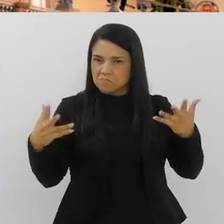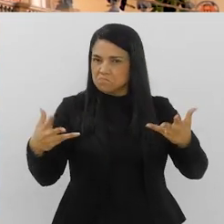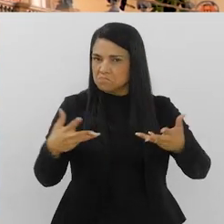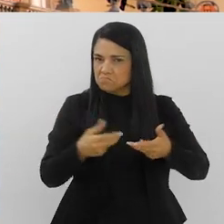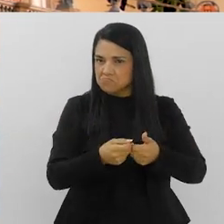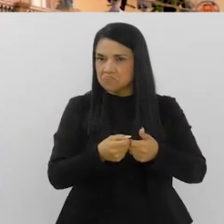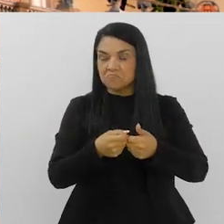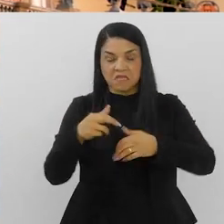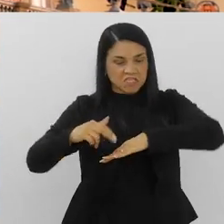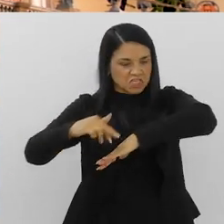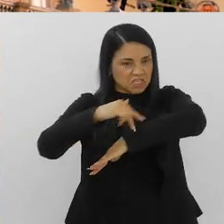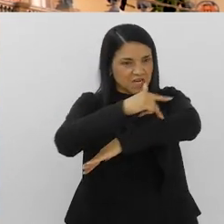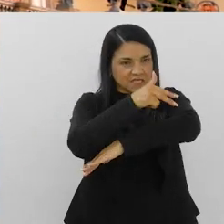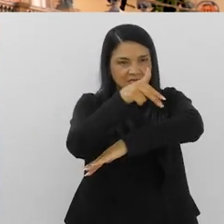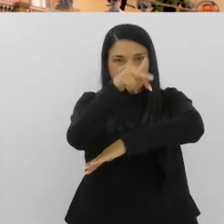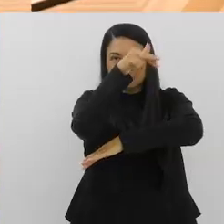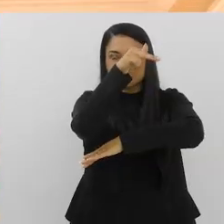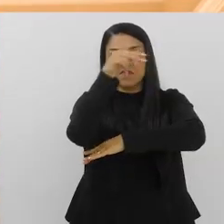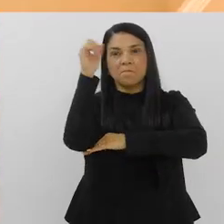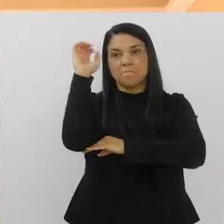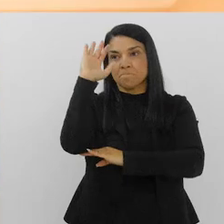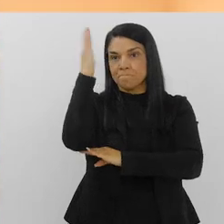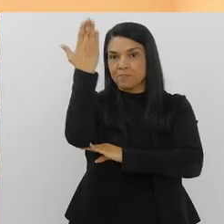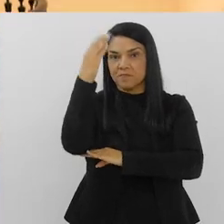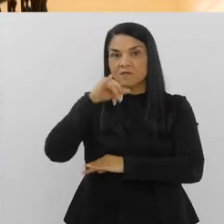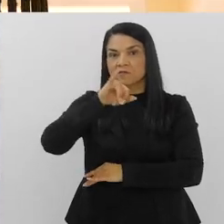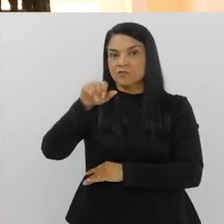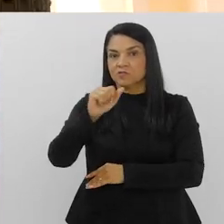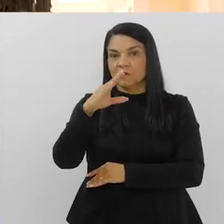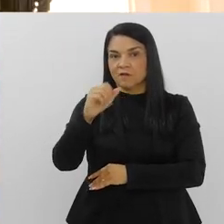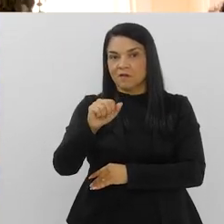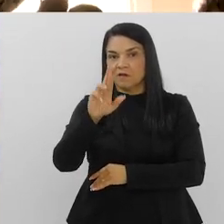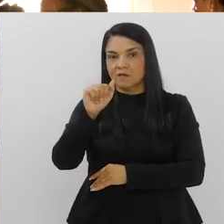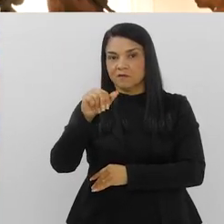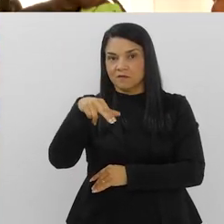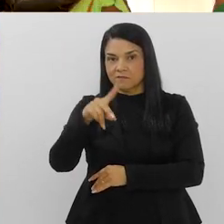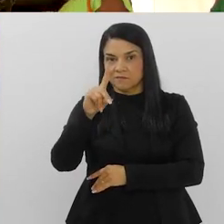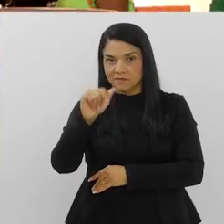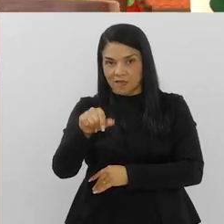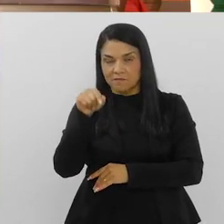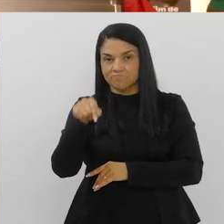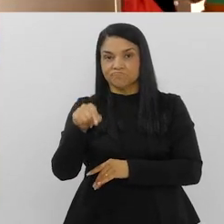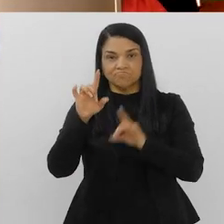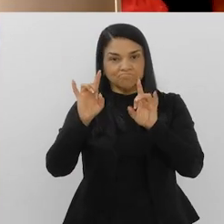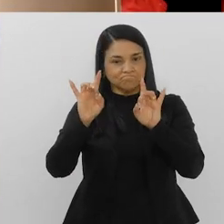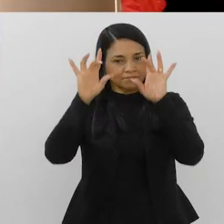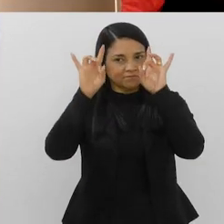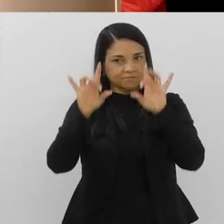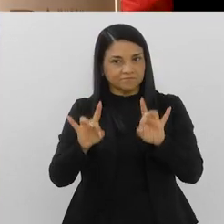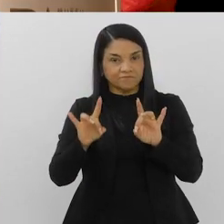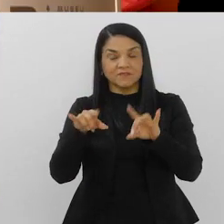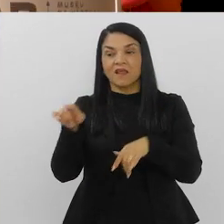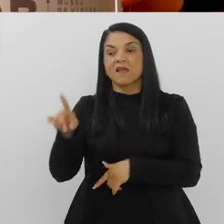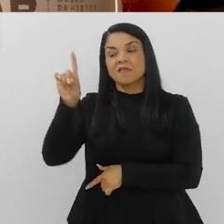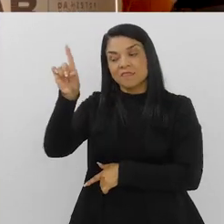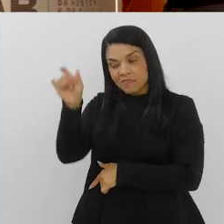In the apartment in rich and preserved. This made in Jacarandá, which is highlighted in the main saguon.